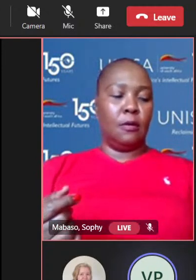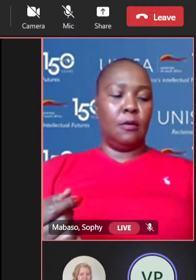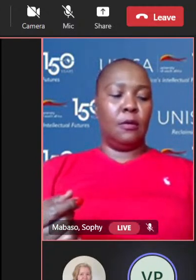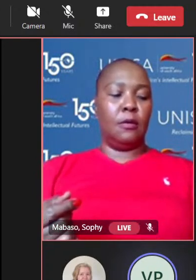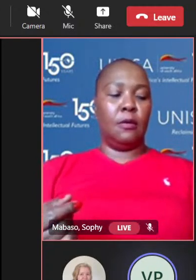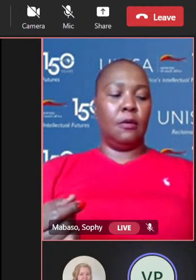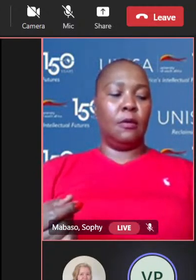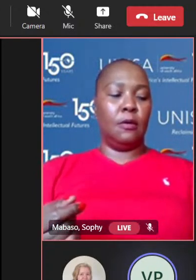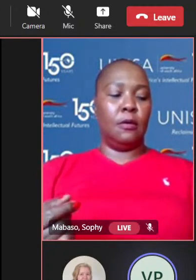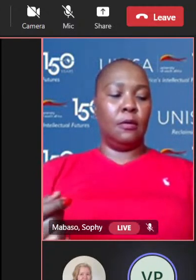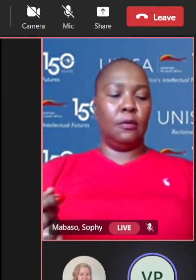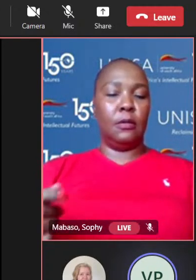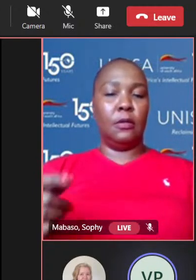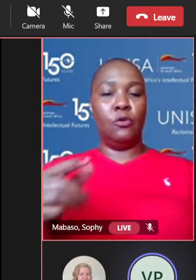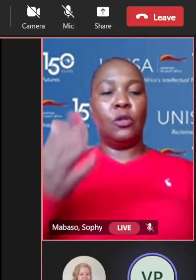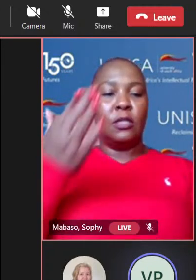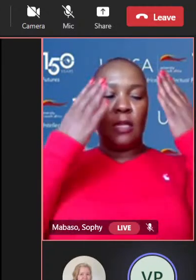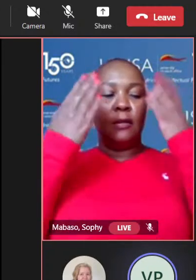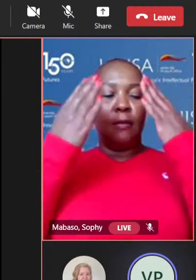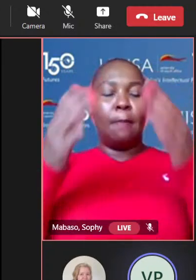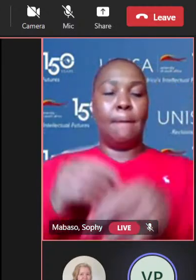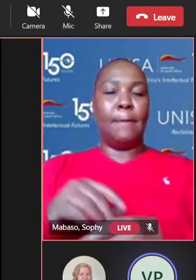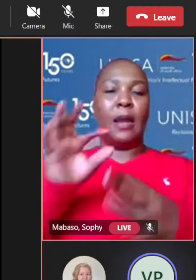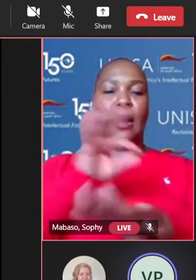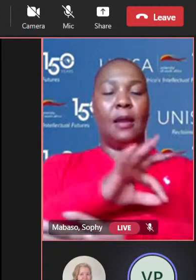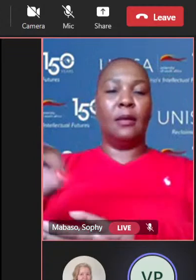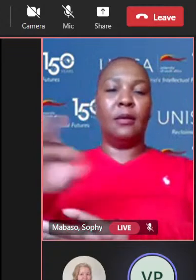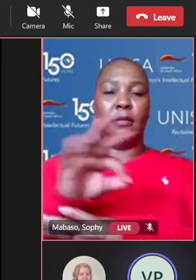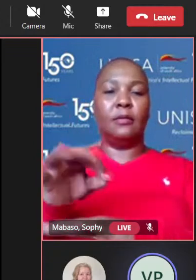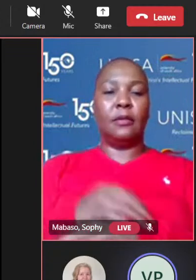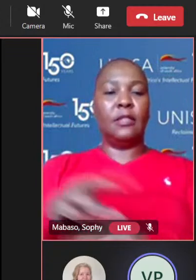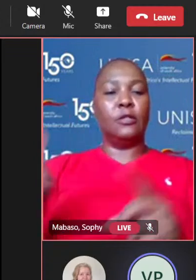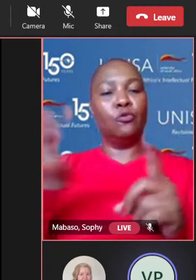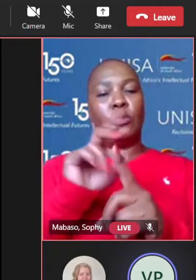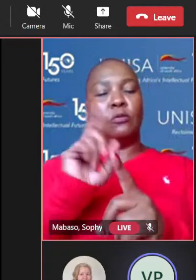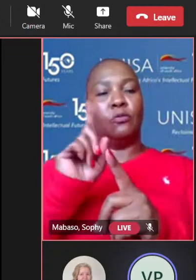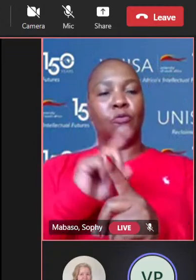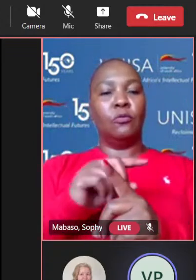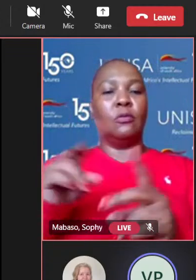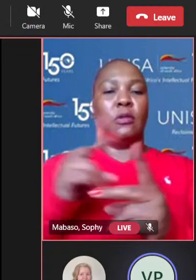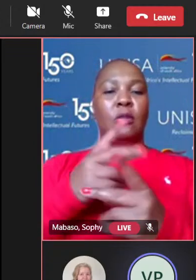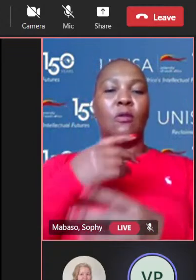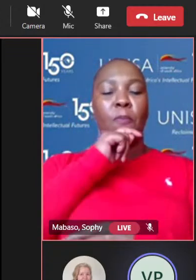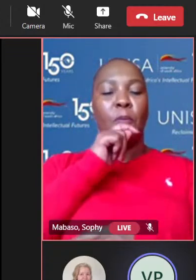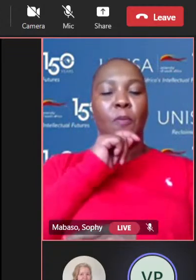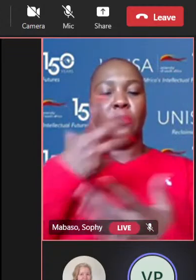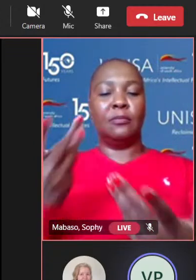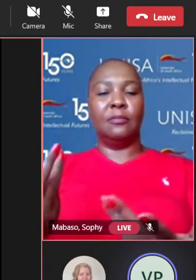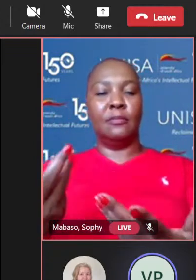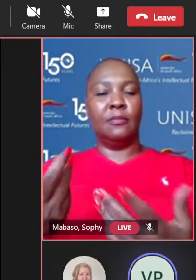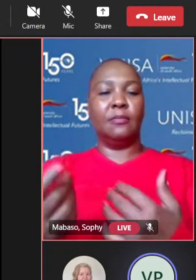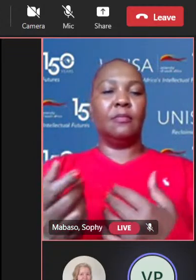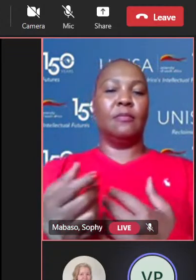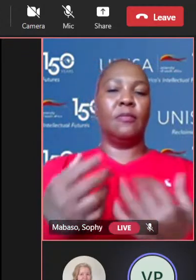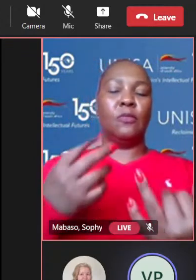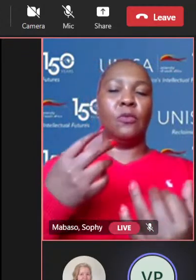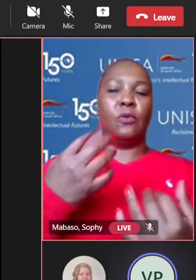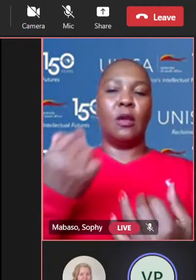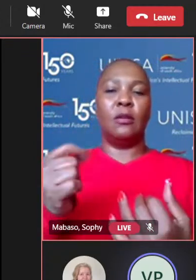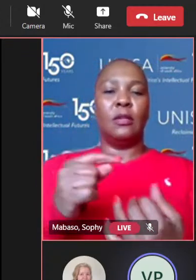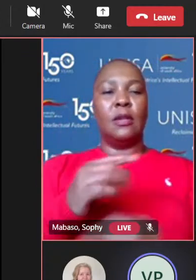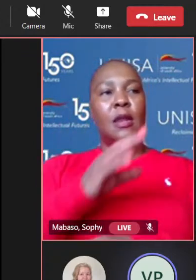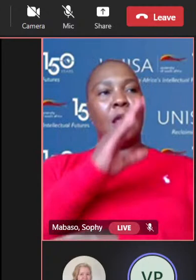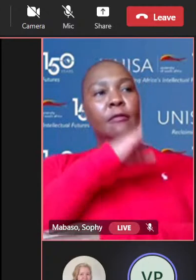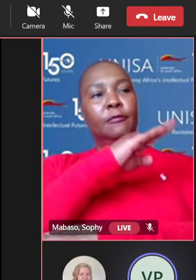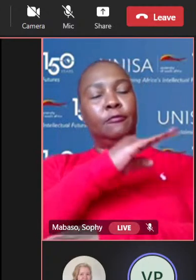your study planning. So this is what you can do. For example, you have the morning, and then you have the afternoon,